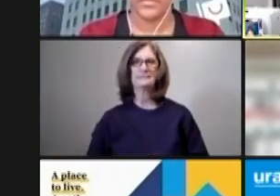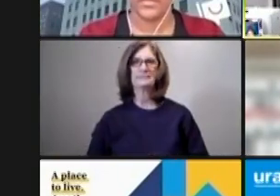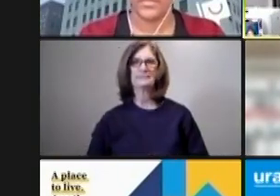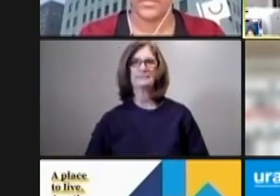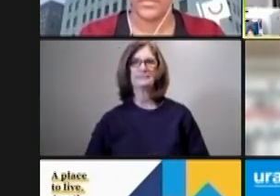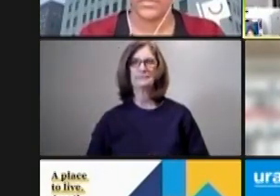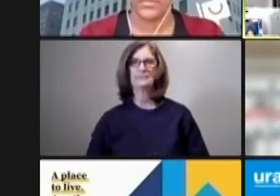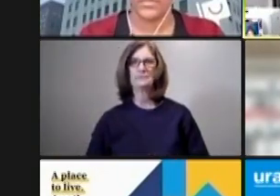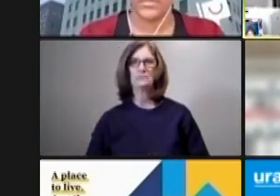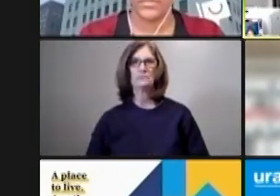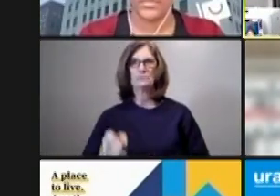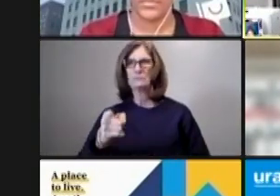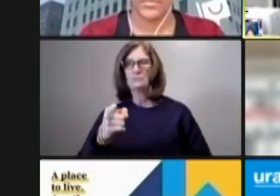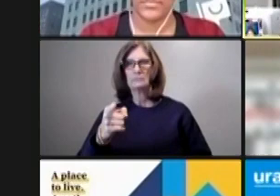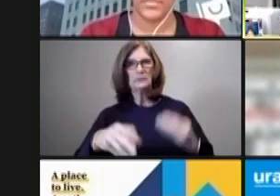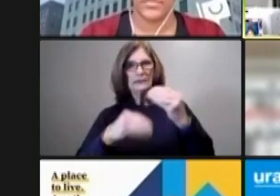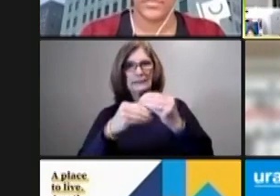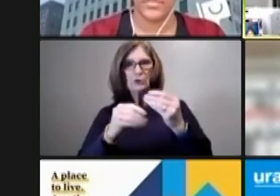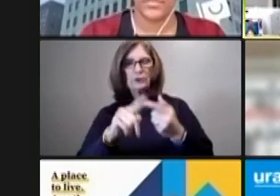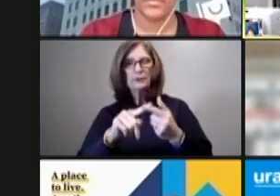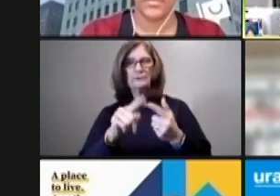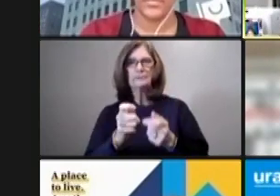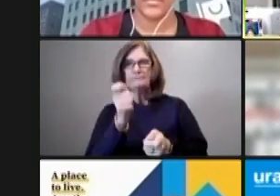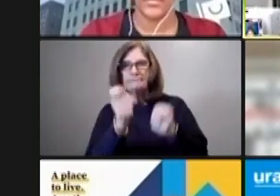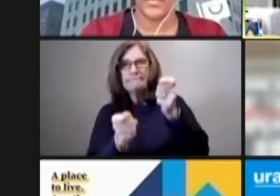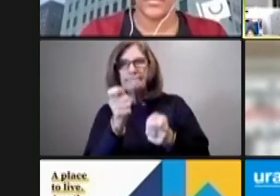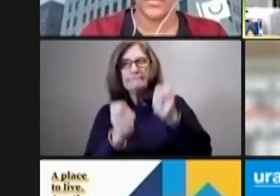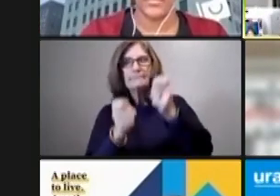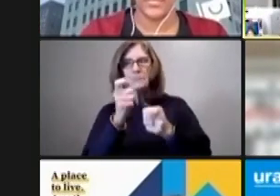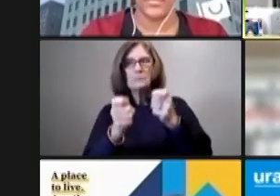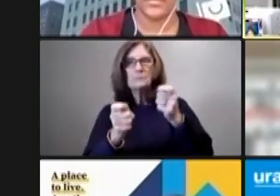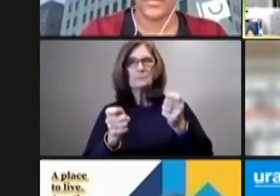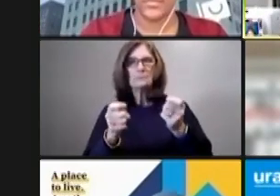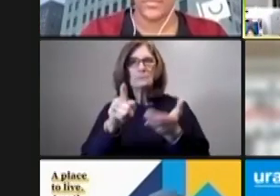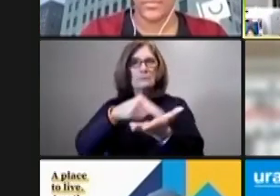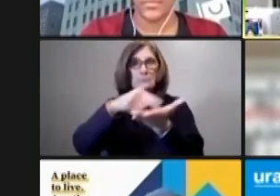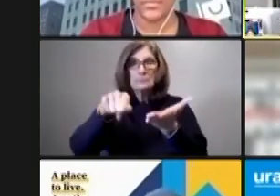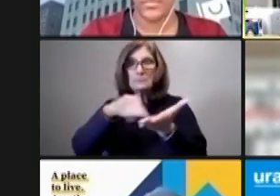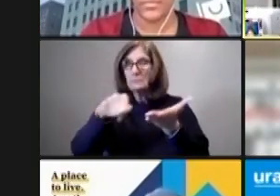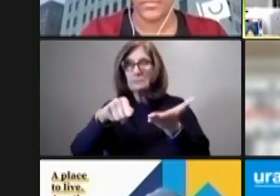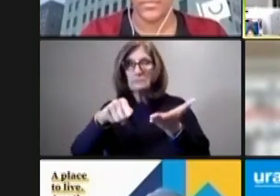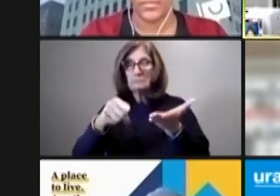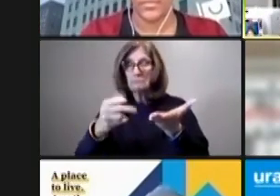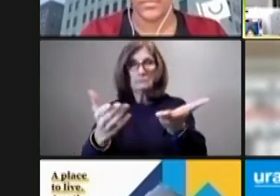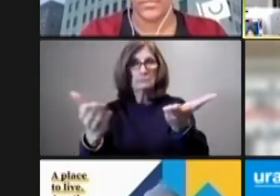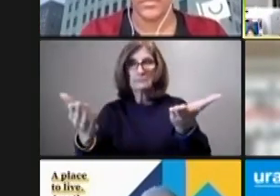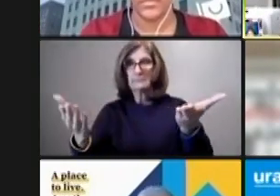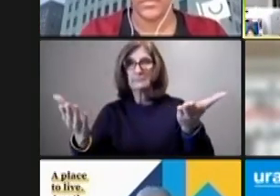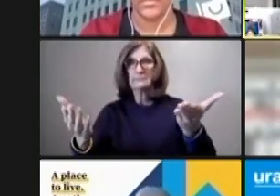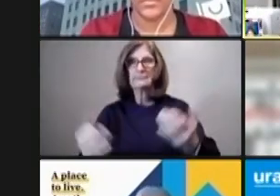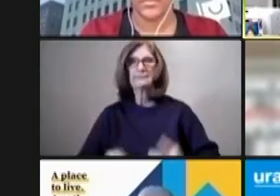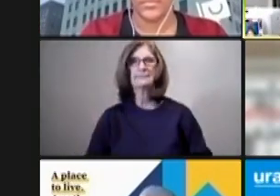Do you have any additions, corrections, or changes?